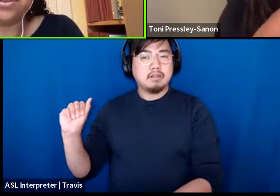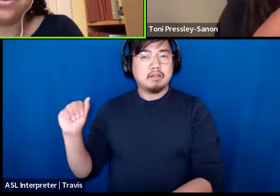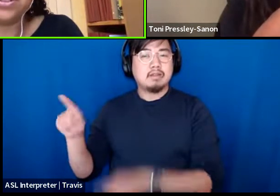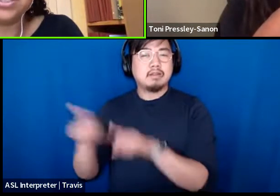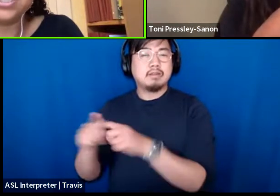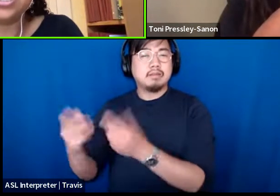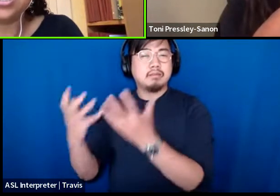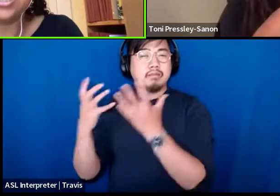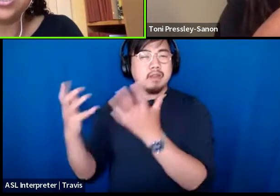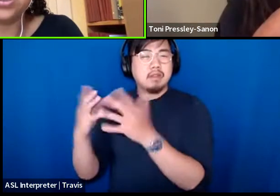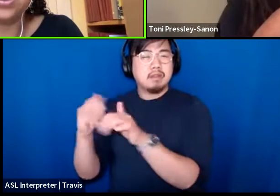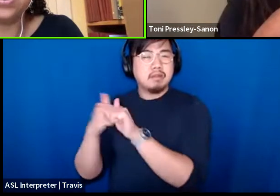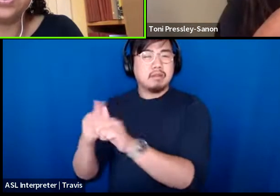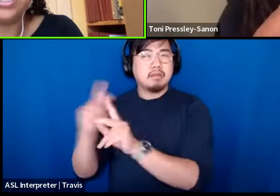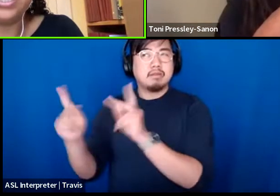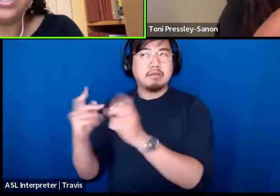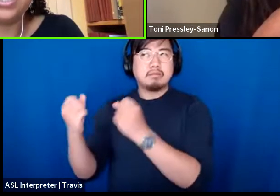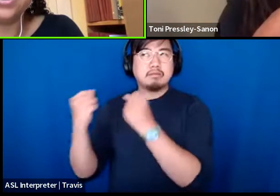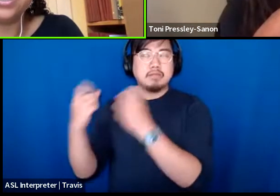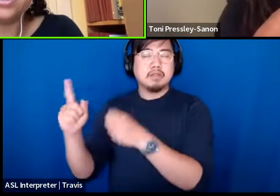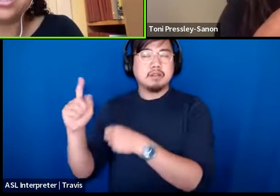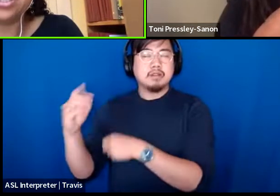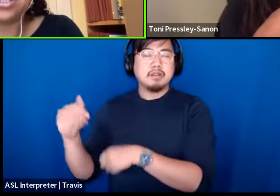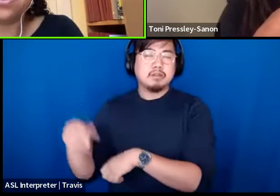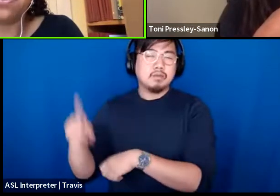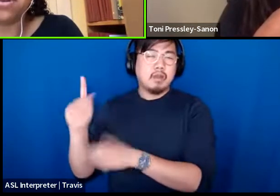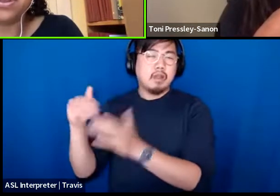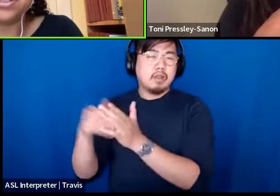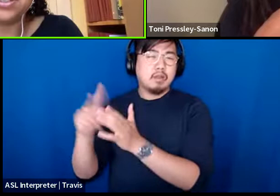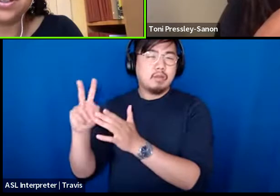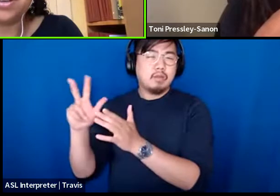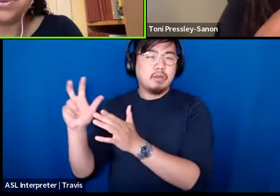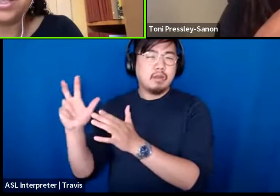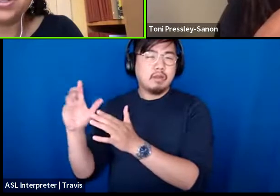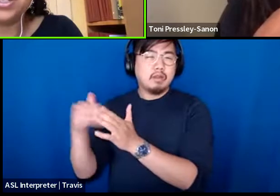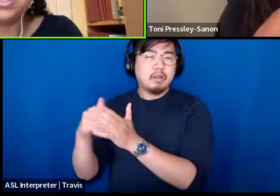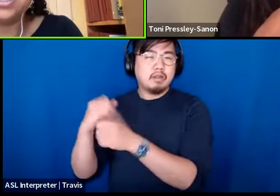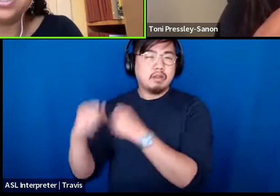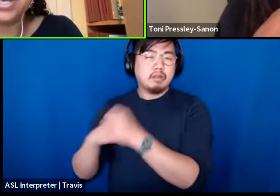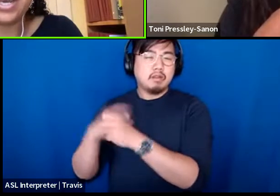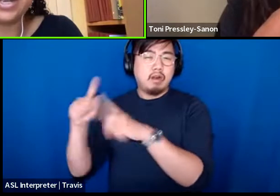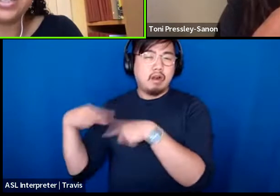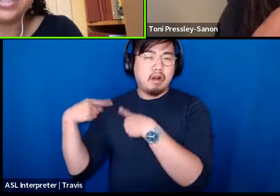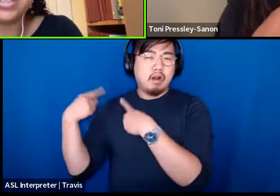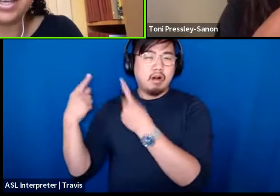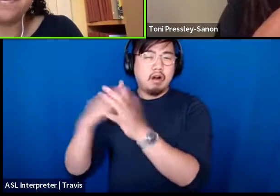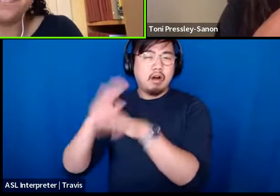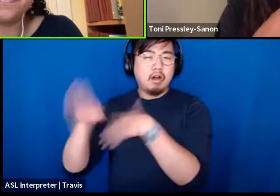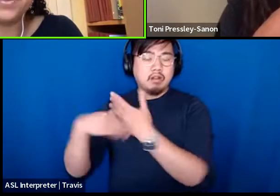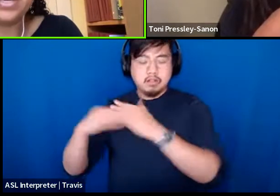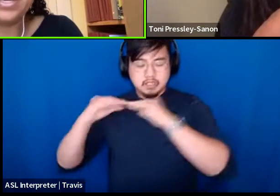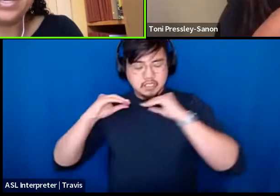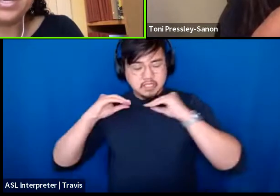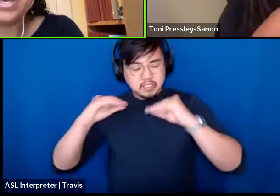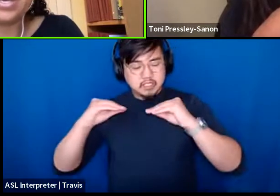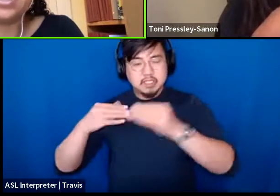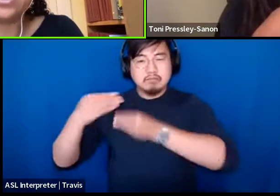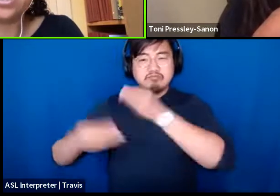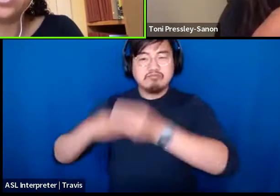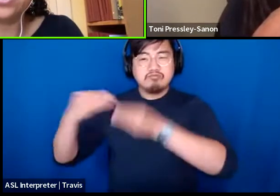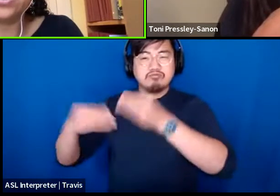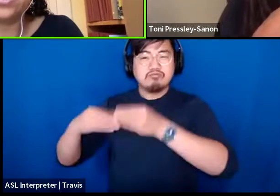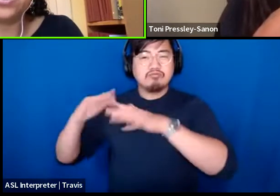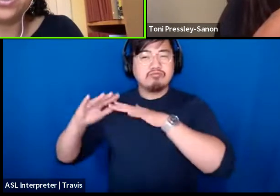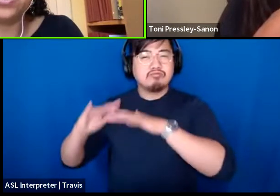disciples over centuries who carried the teachings forward so that we could today access them.